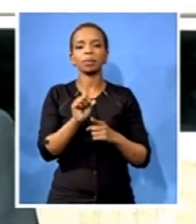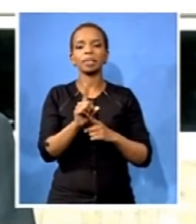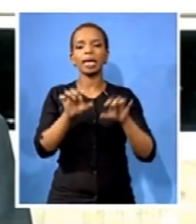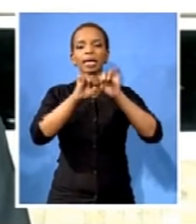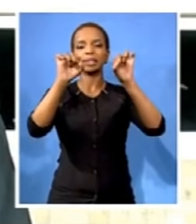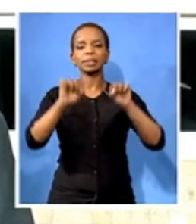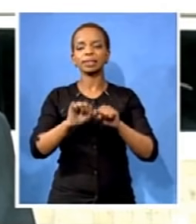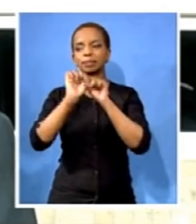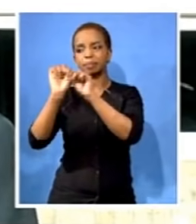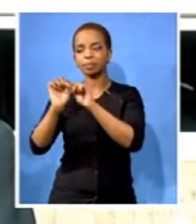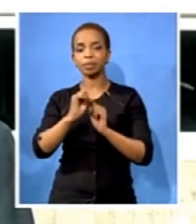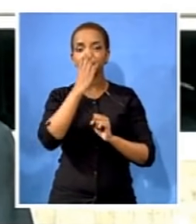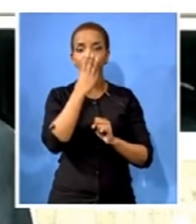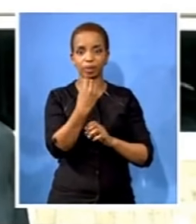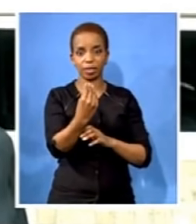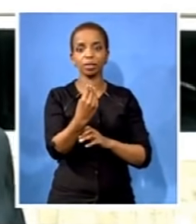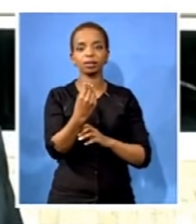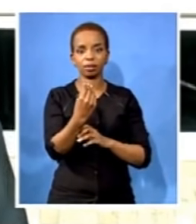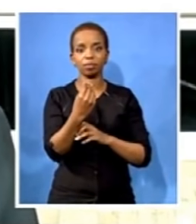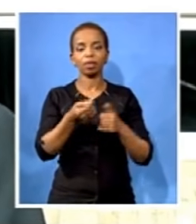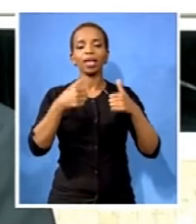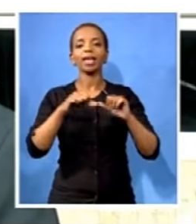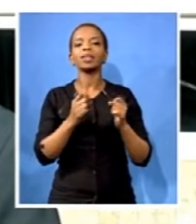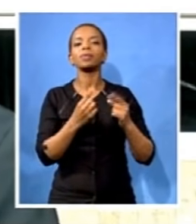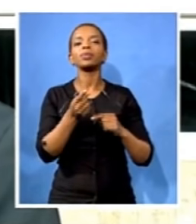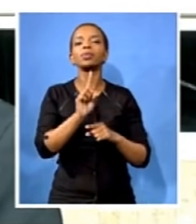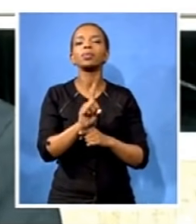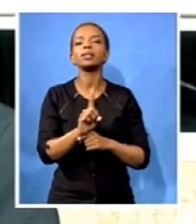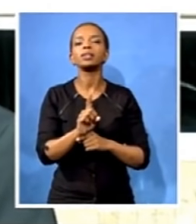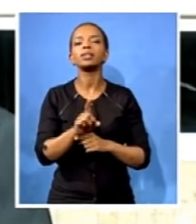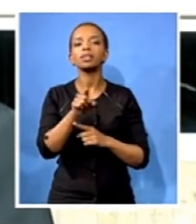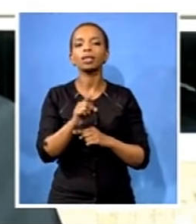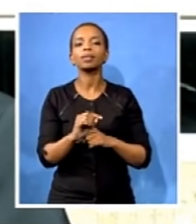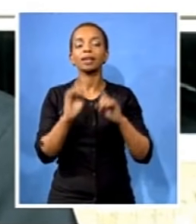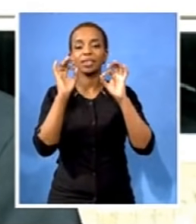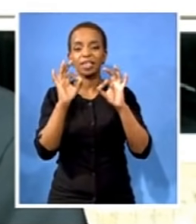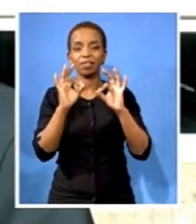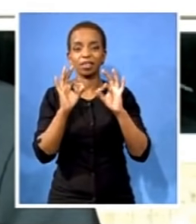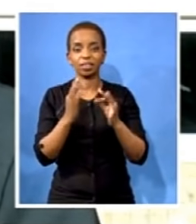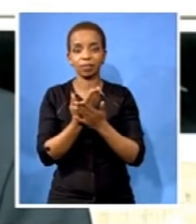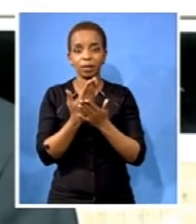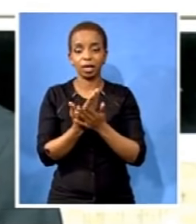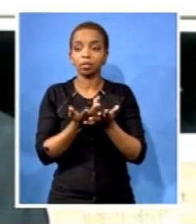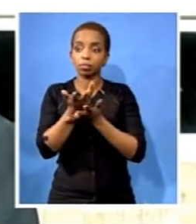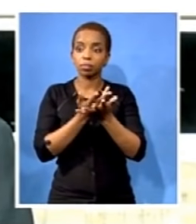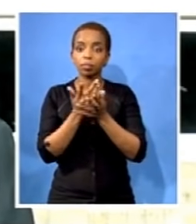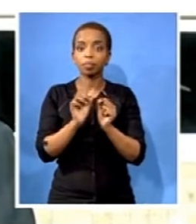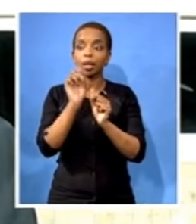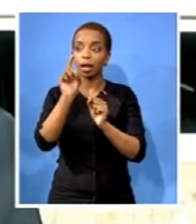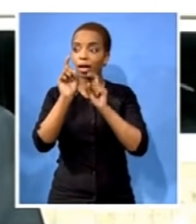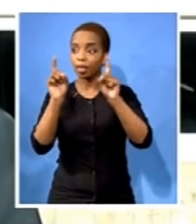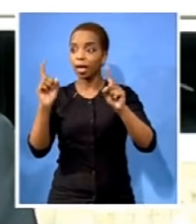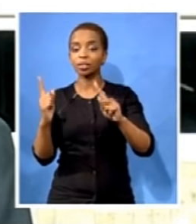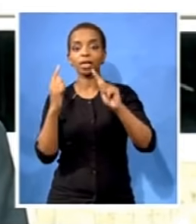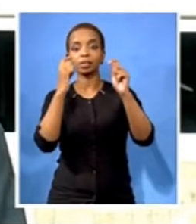it. If it works, if it's effective, then we can talk to other agencies, other transport agencies, and say how can they roll them